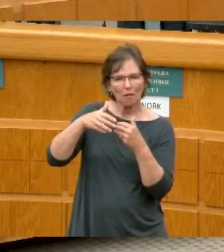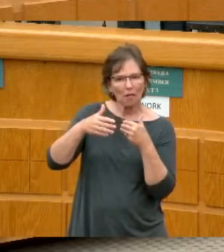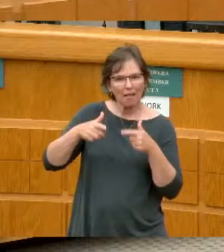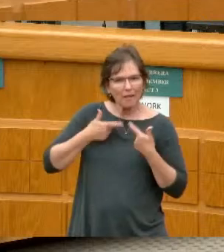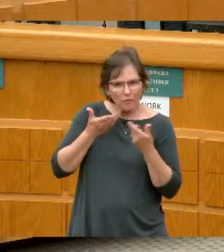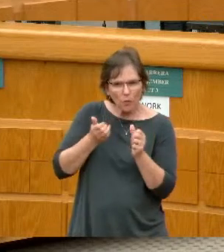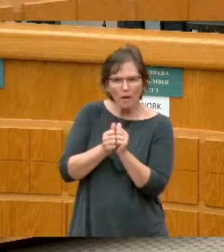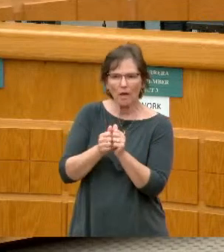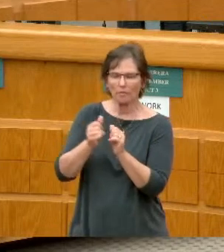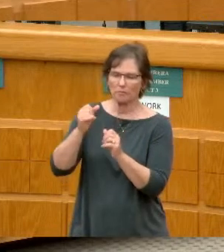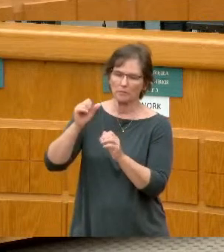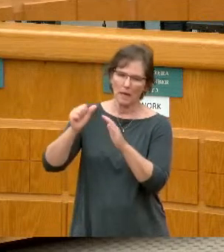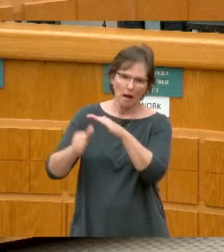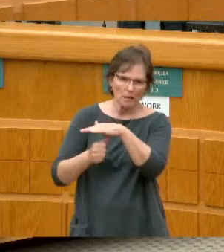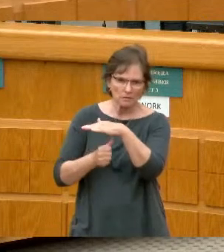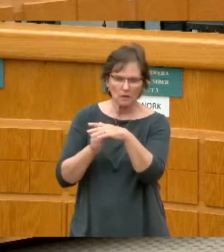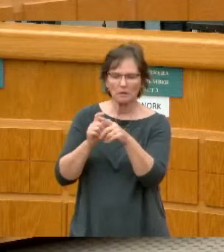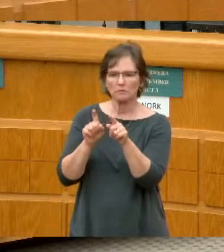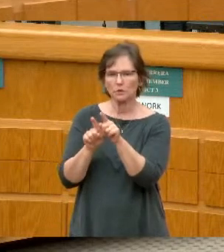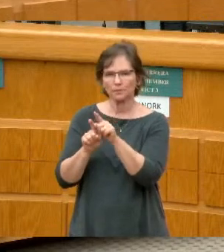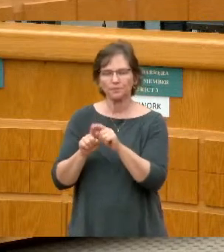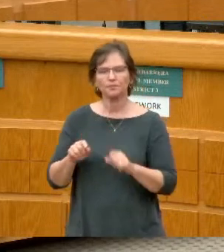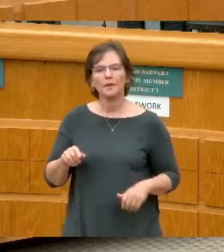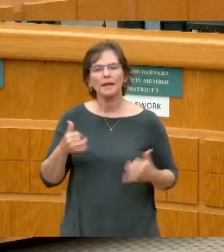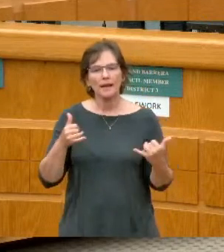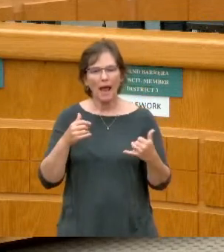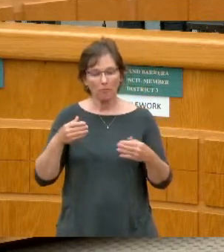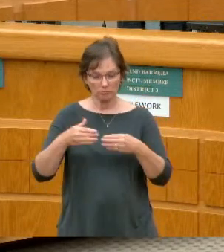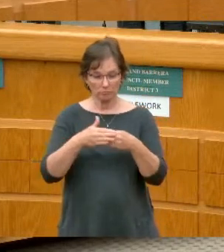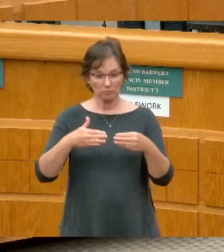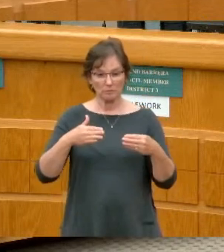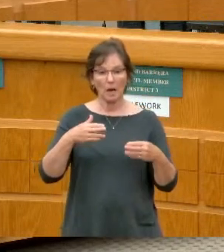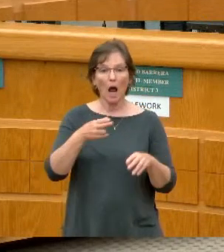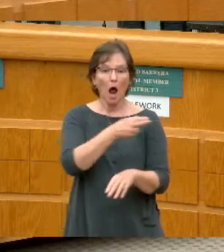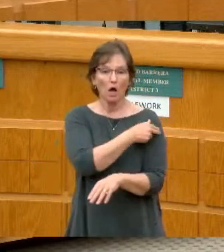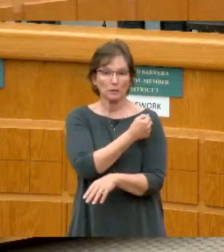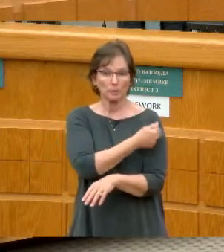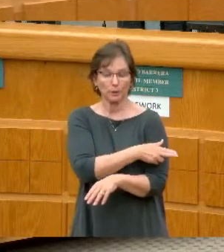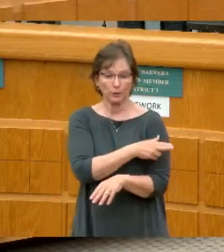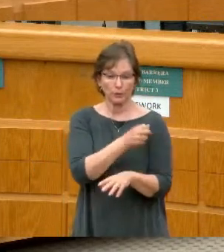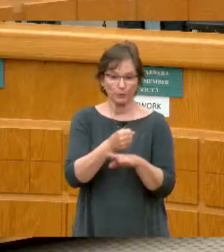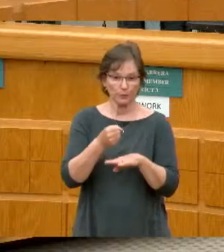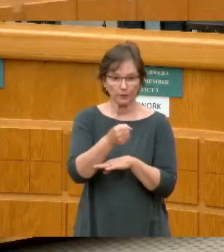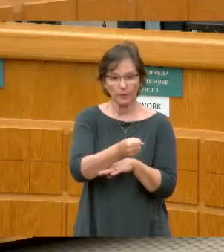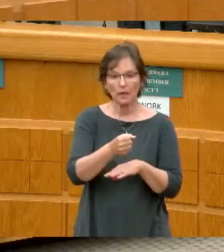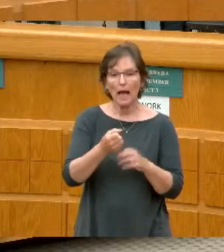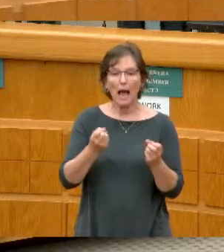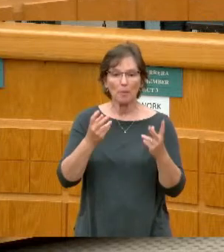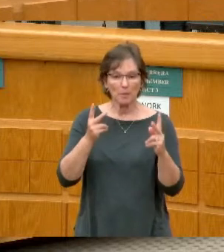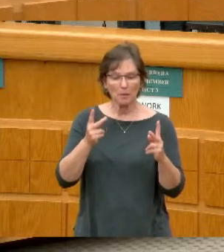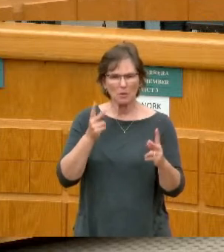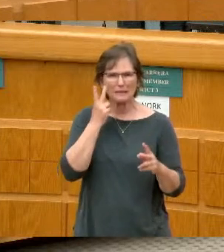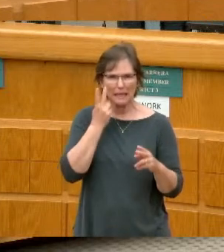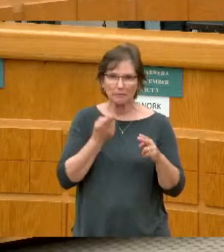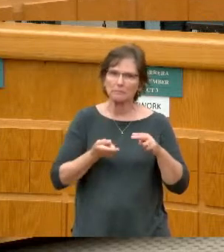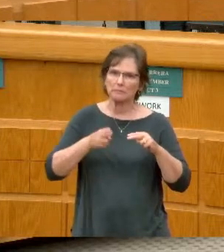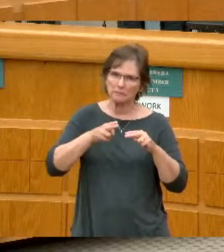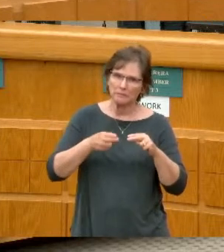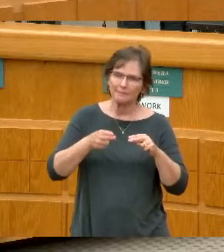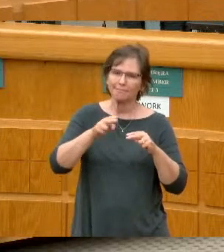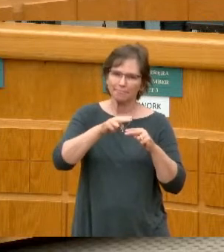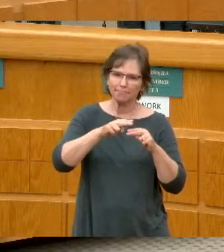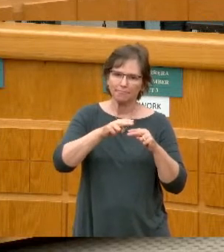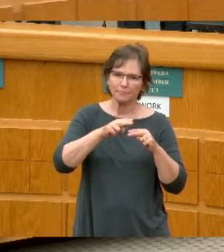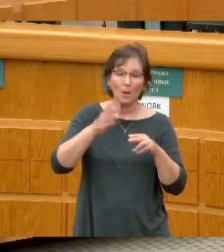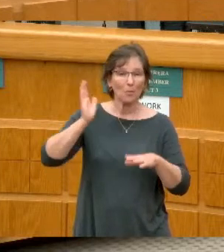with 738 active cases in Nueces County currently. These active cases should be at